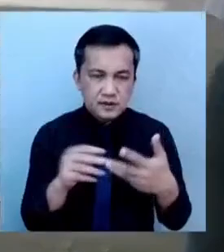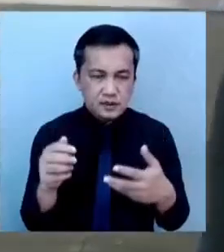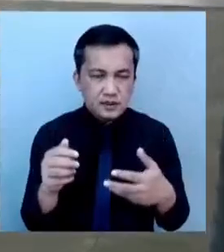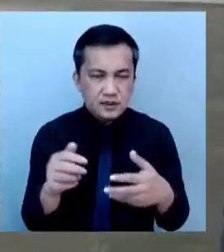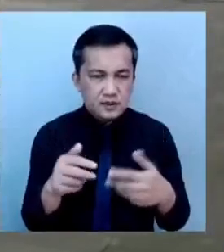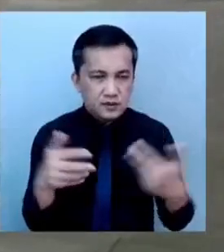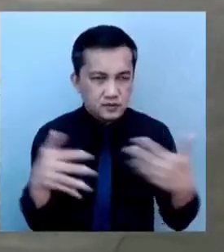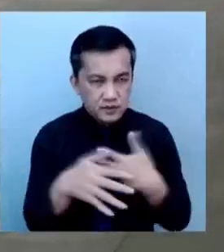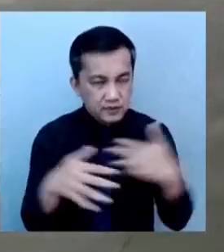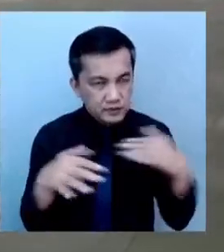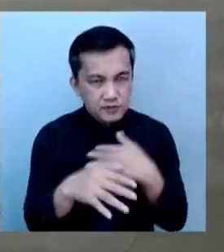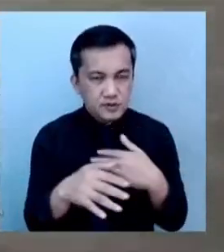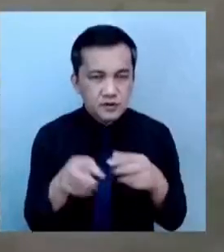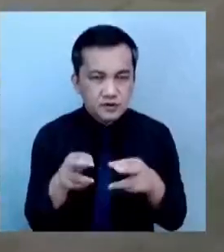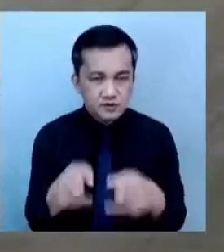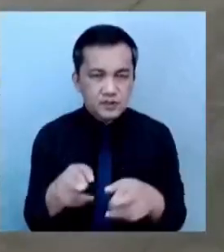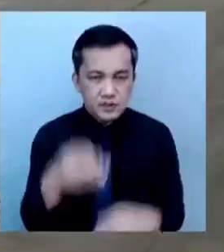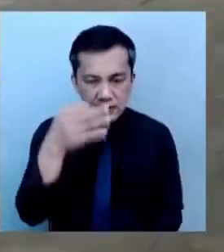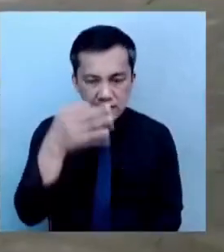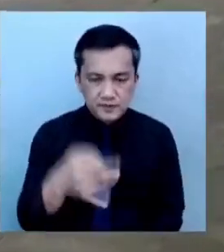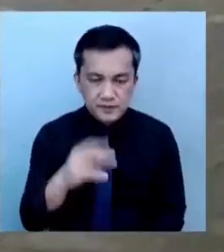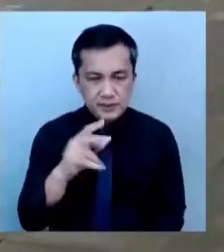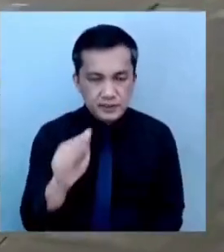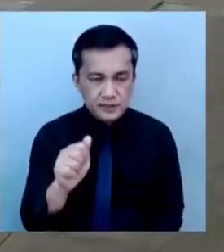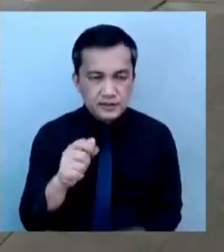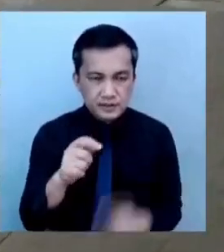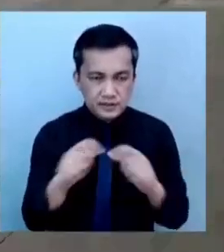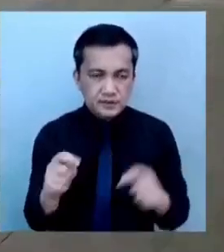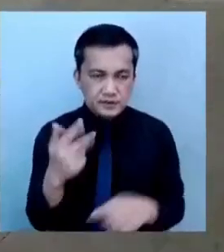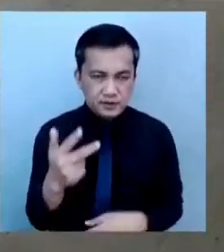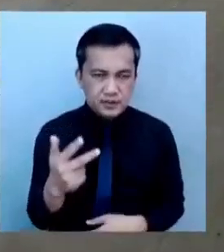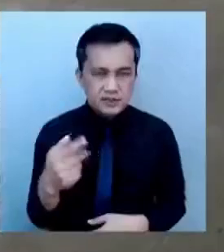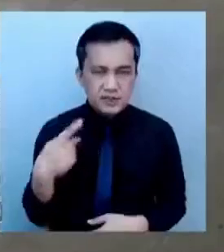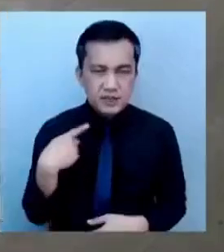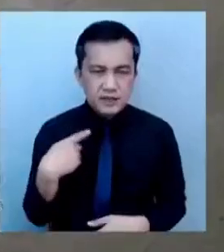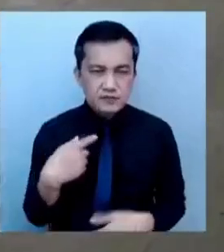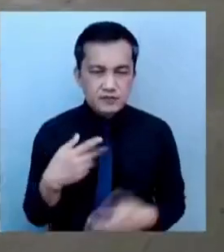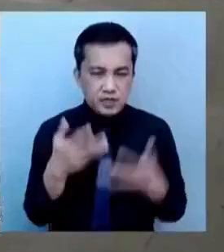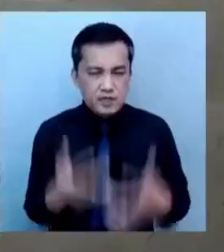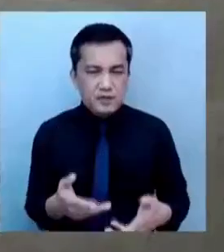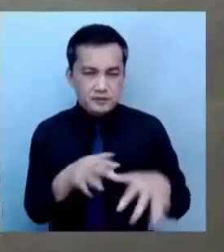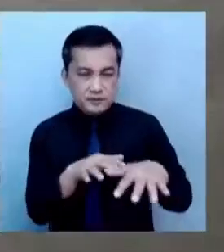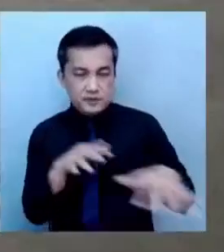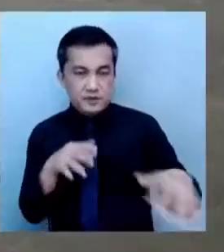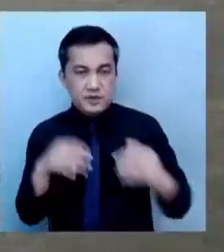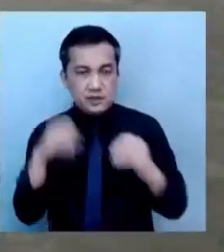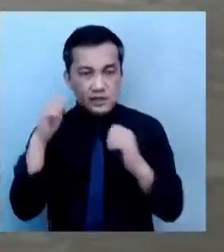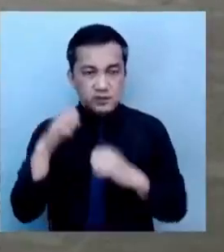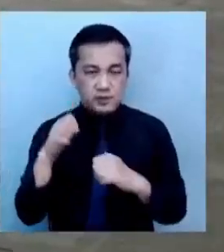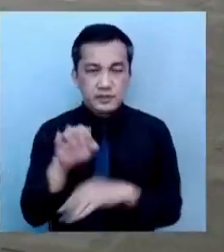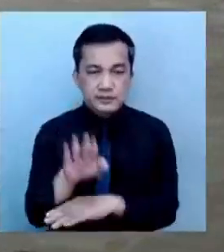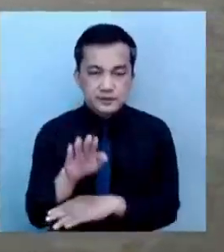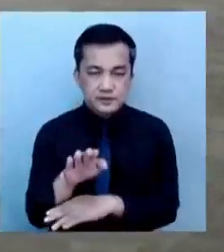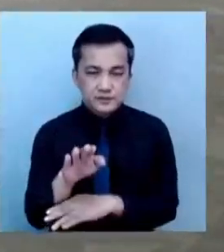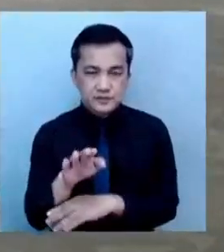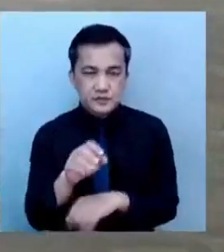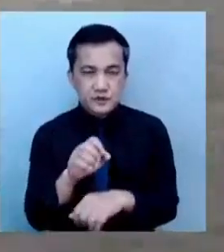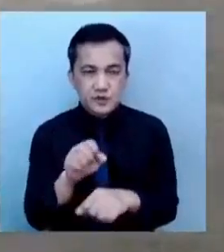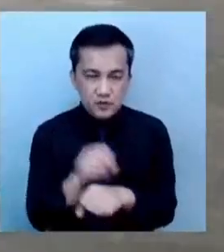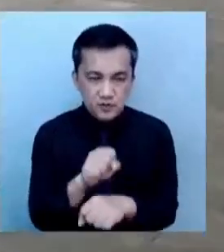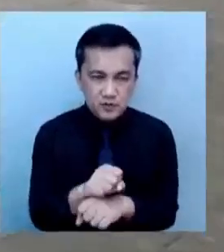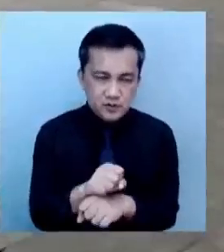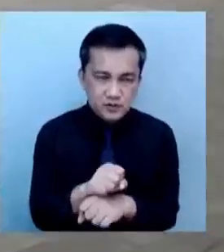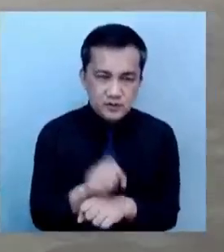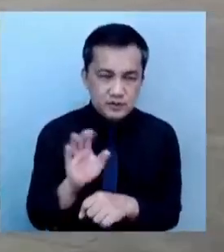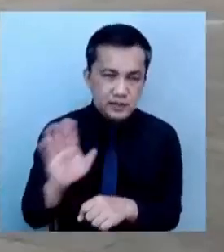road in front of NAIA Terminal 3, but heavy traffic is expected this afternoon as workers end their last